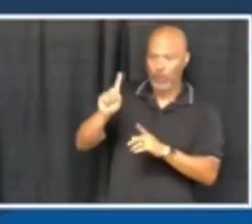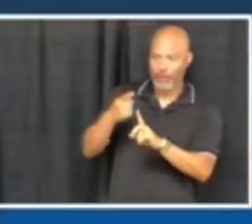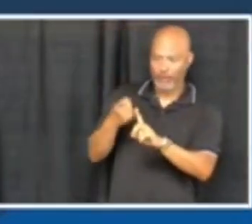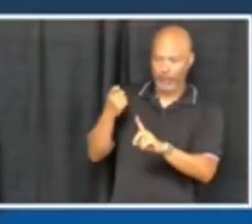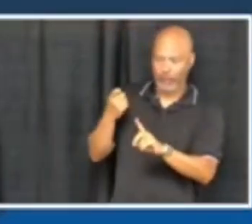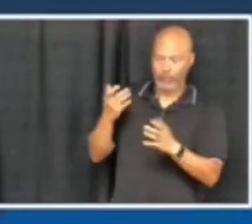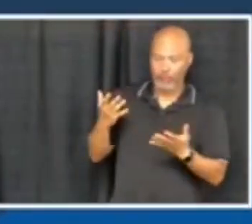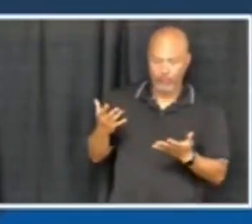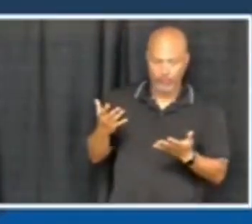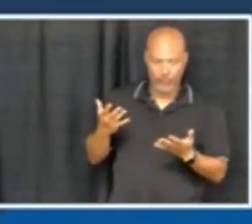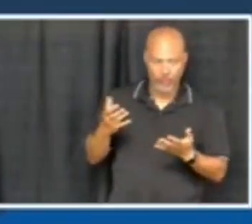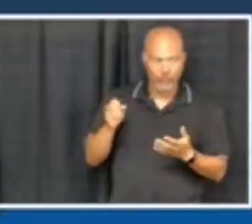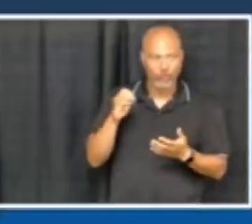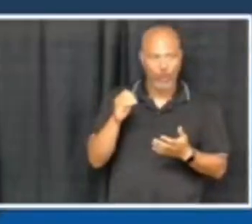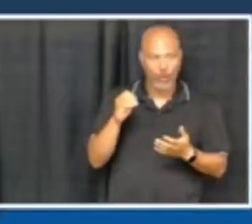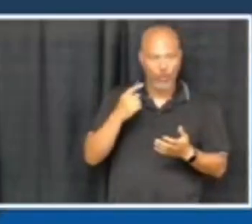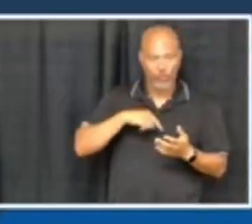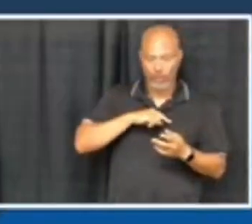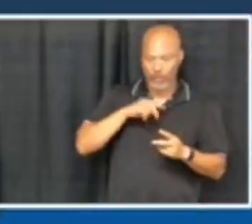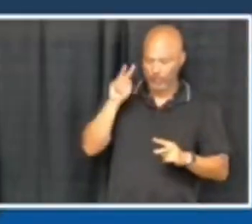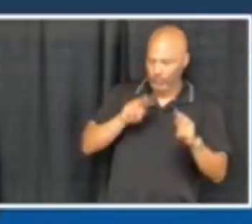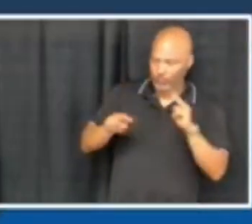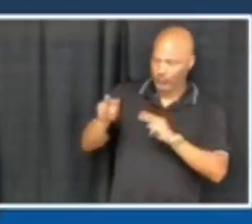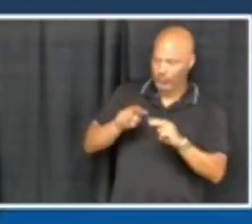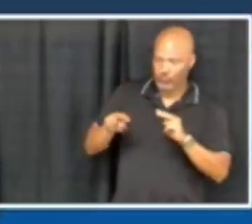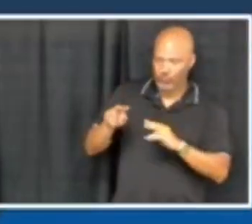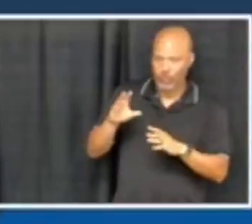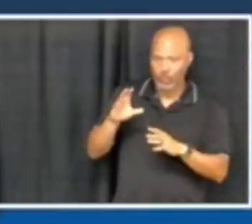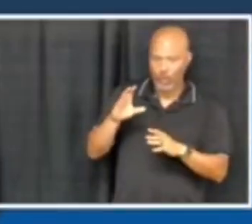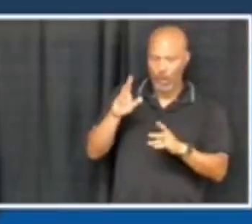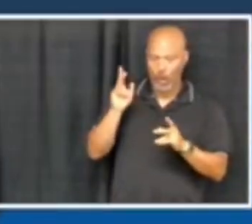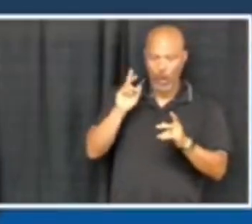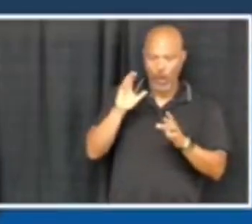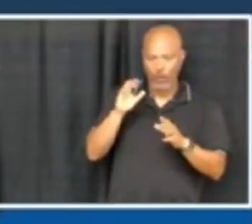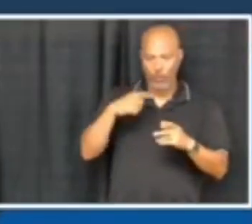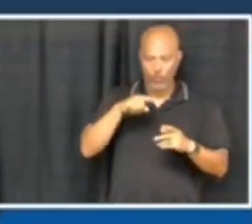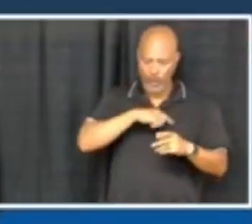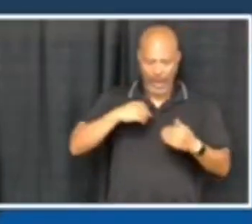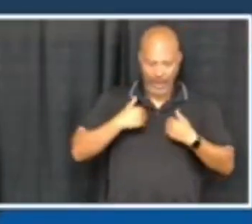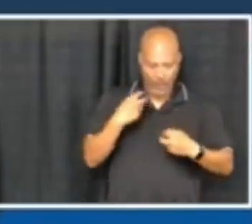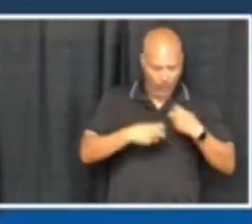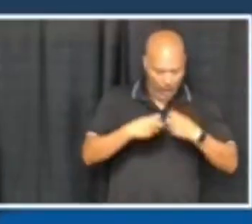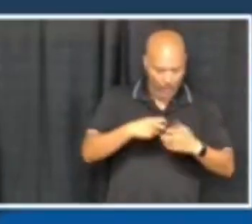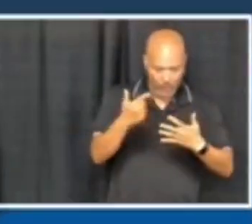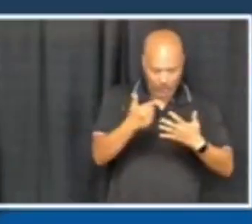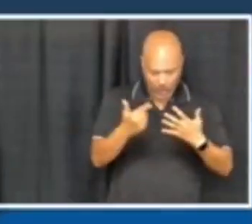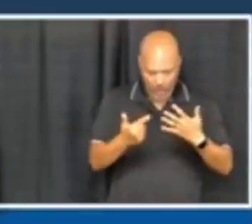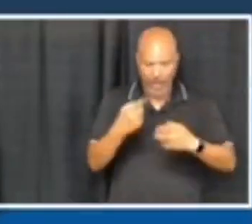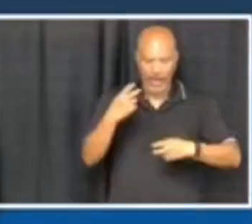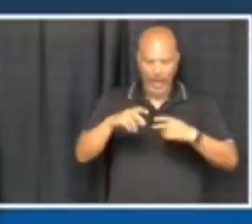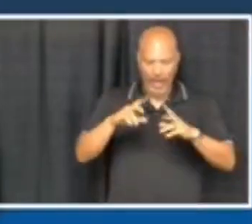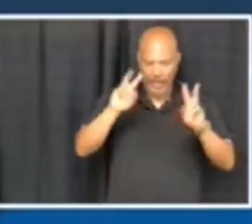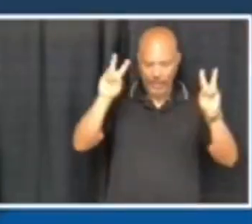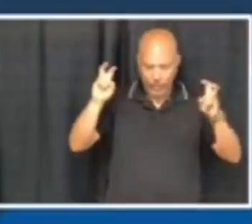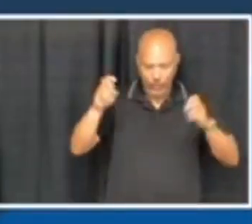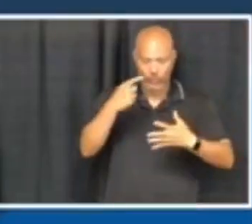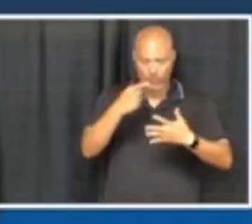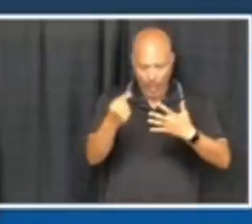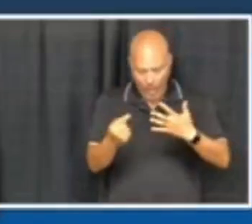from. And so we look at it and we're like, society's got these problems. We got all these issues,